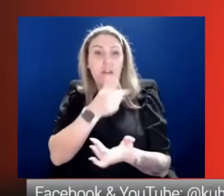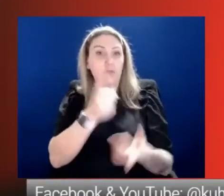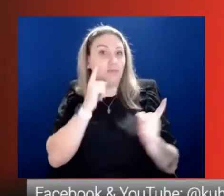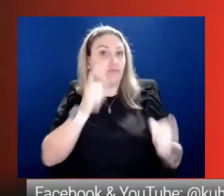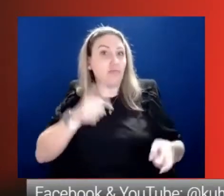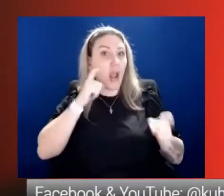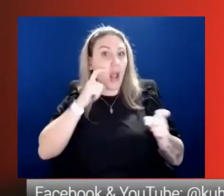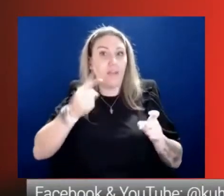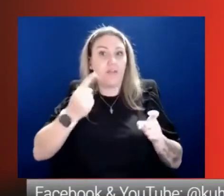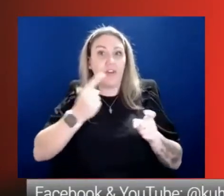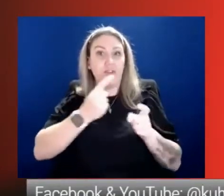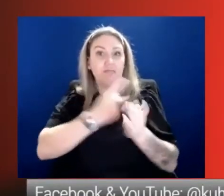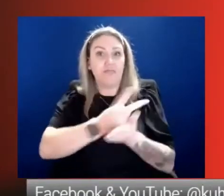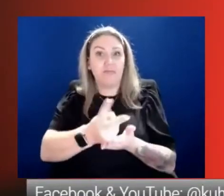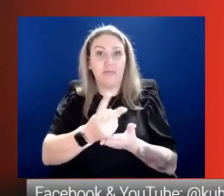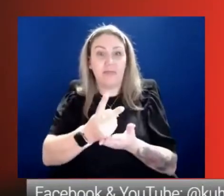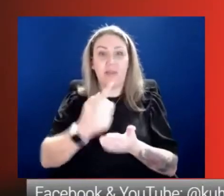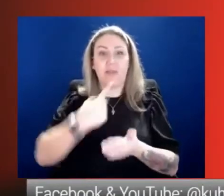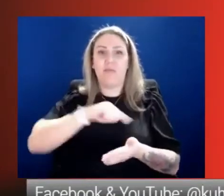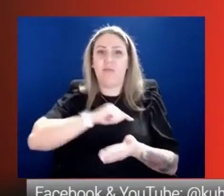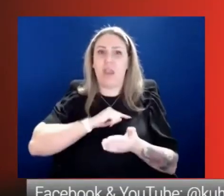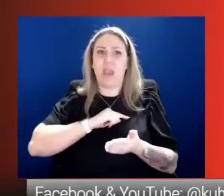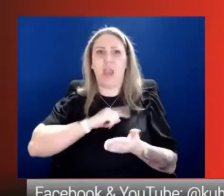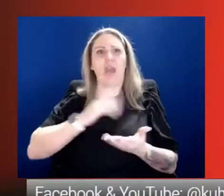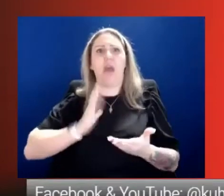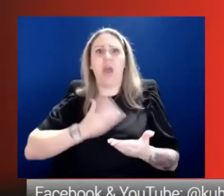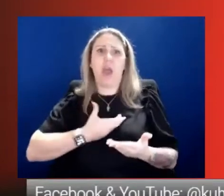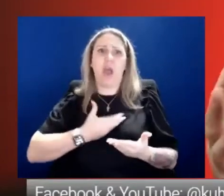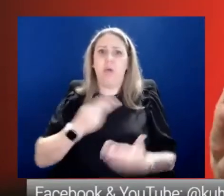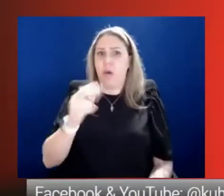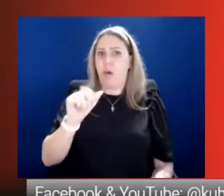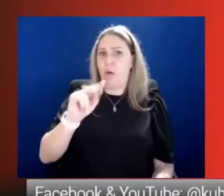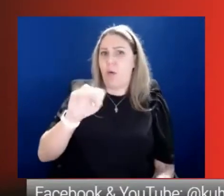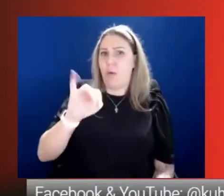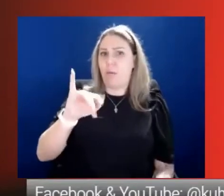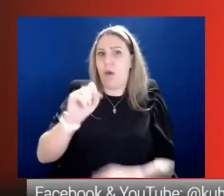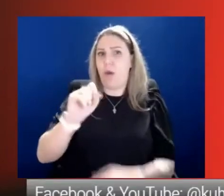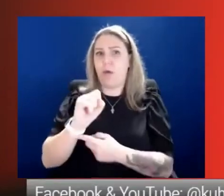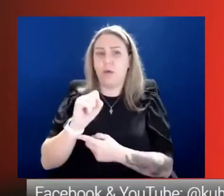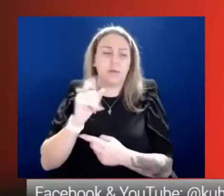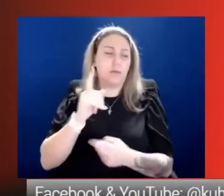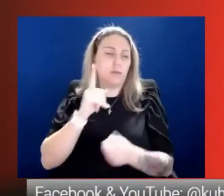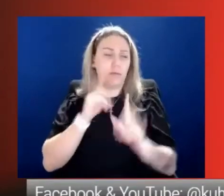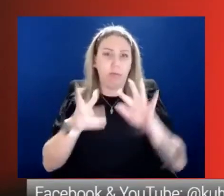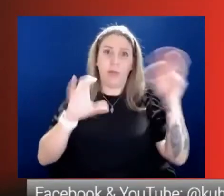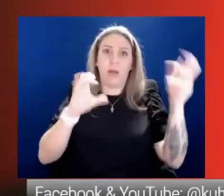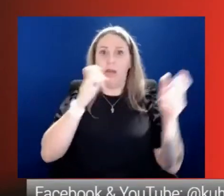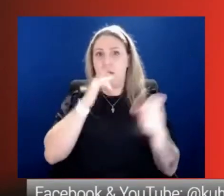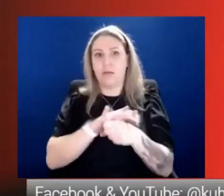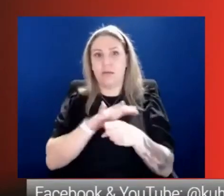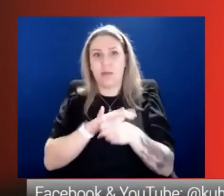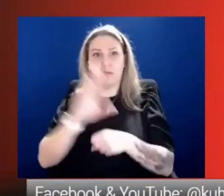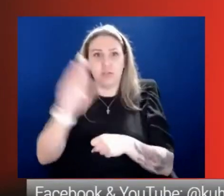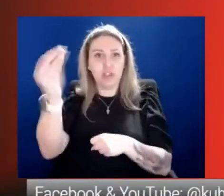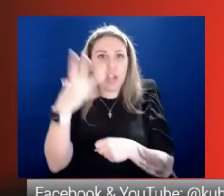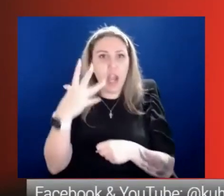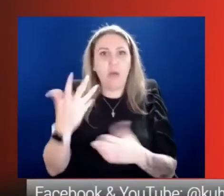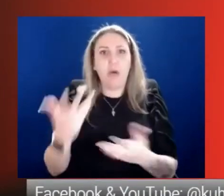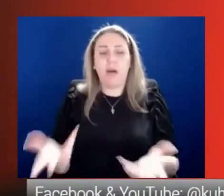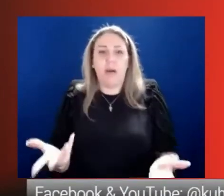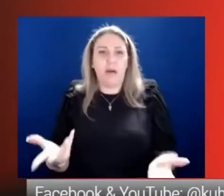because we're a hormonal mess, and you know, we don't have time to take a shower, and it's just tough. Being a new